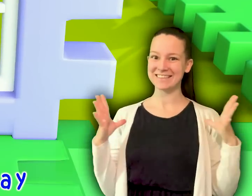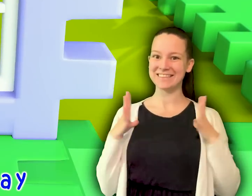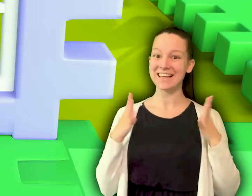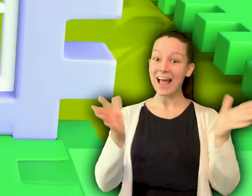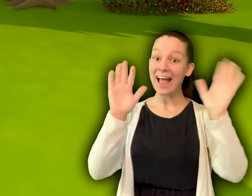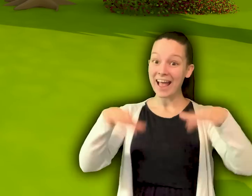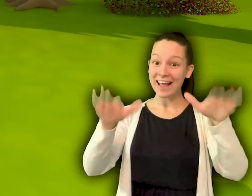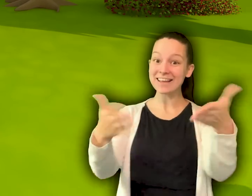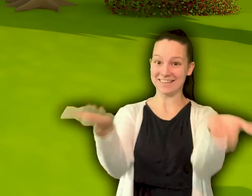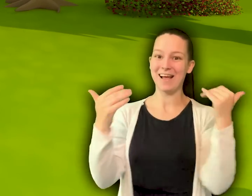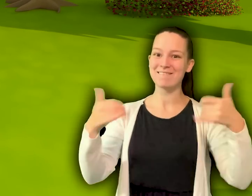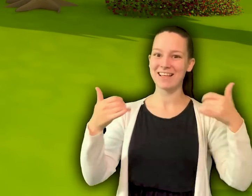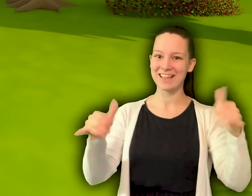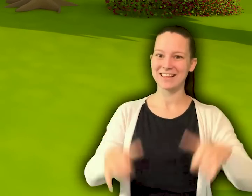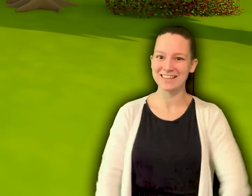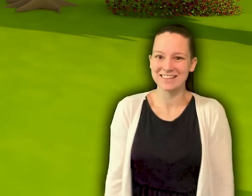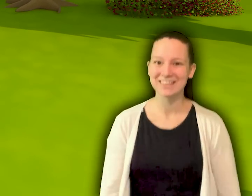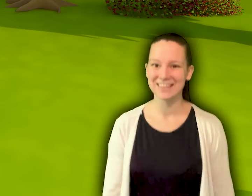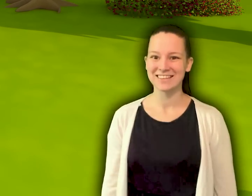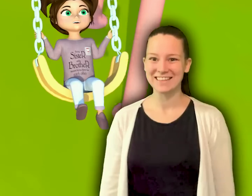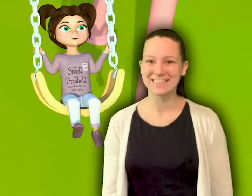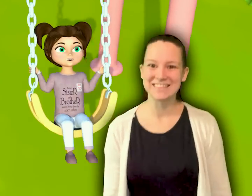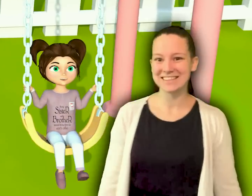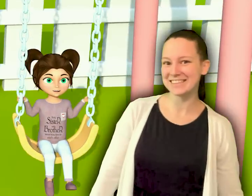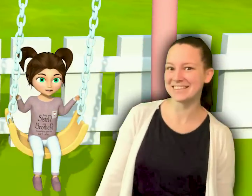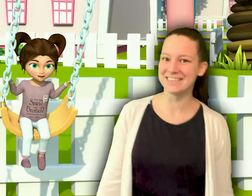holiday hey hey come and